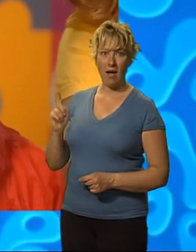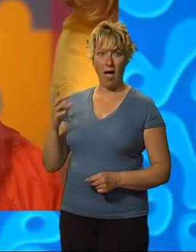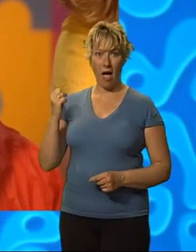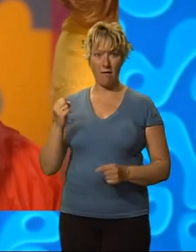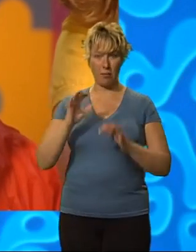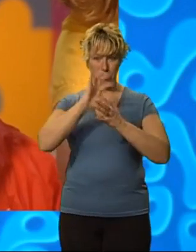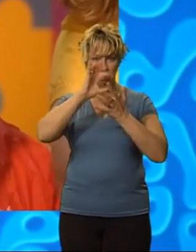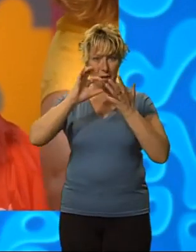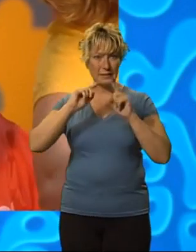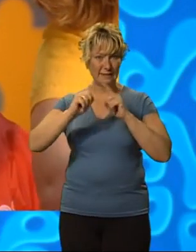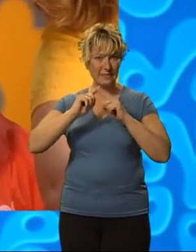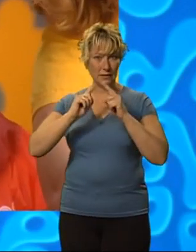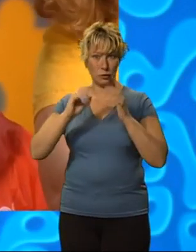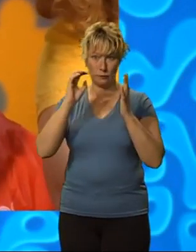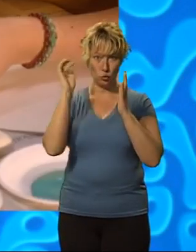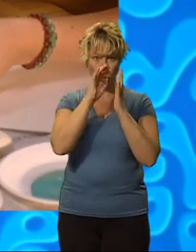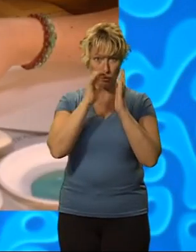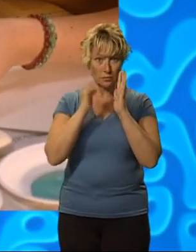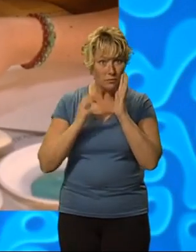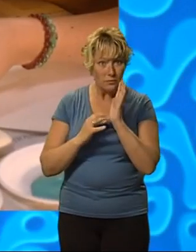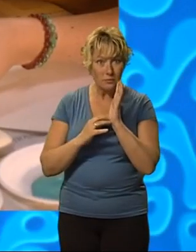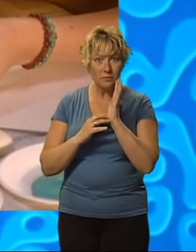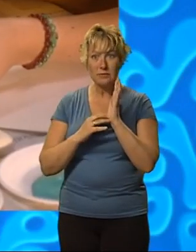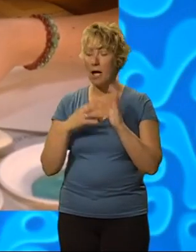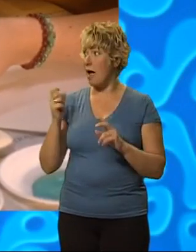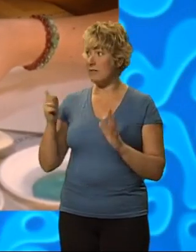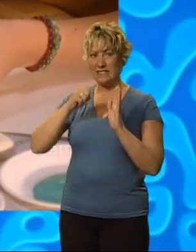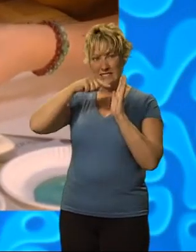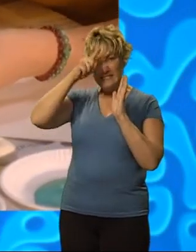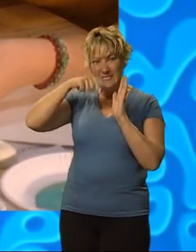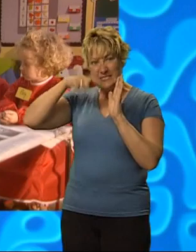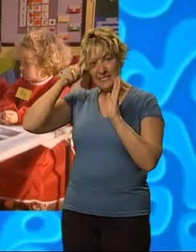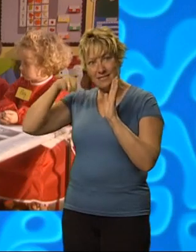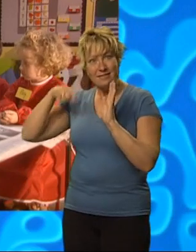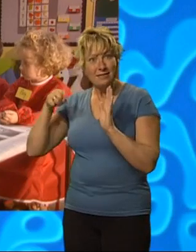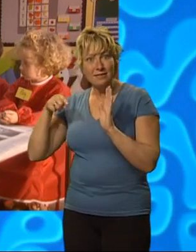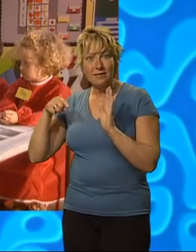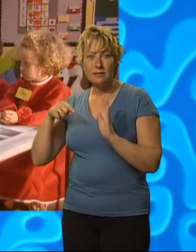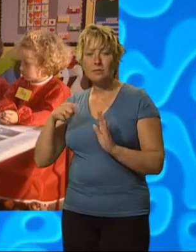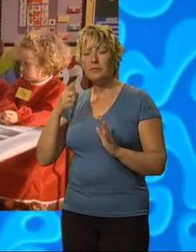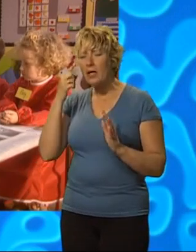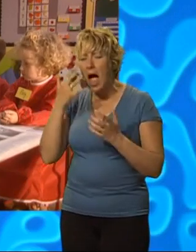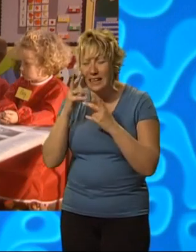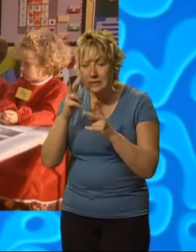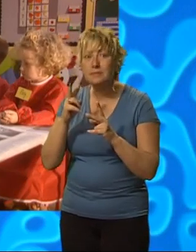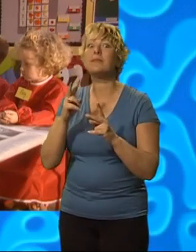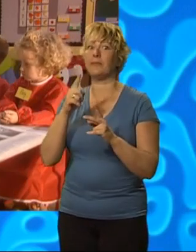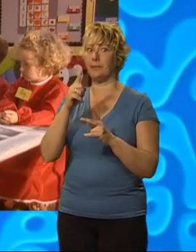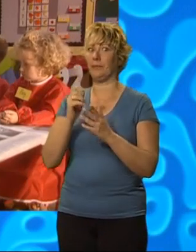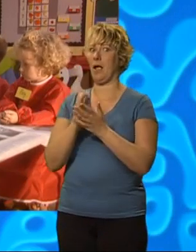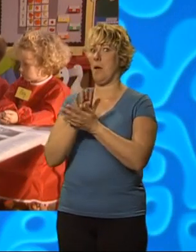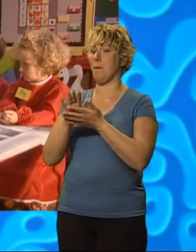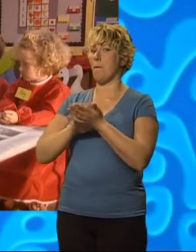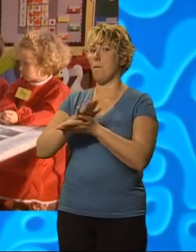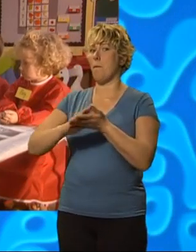sorts of patterns on. I've got dots, or there's some sort of zigzaggy patterns there. But to see these patterns more clearly,